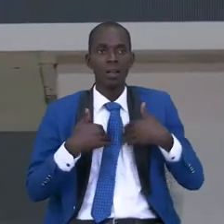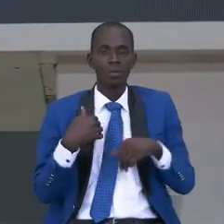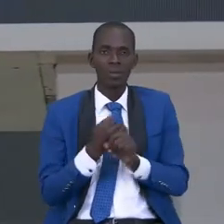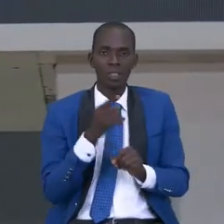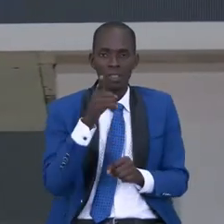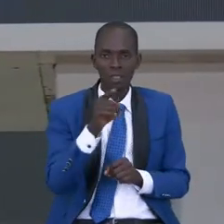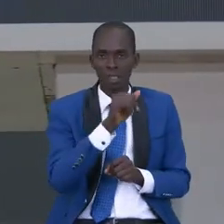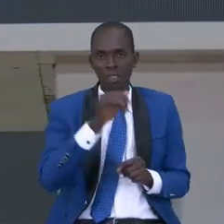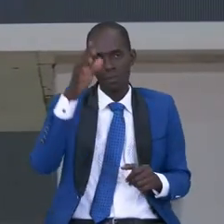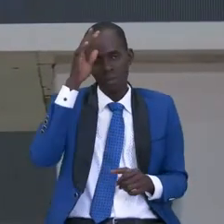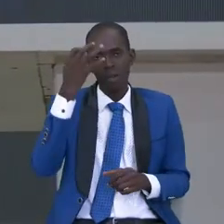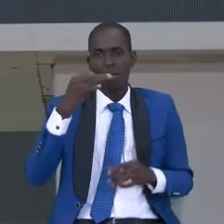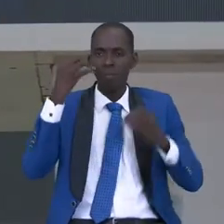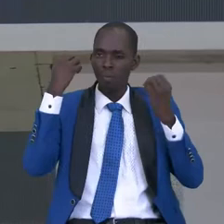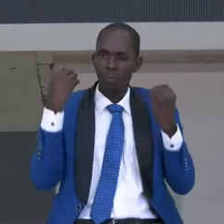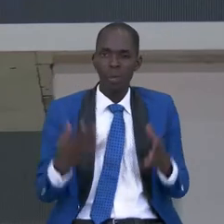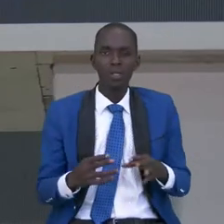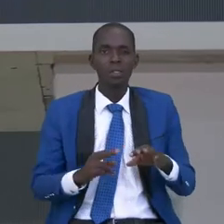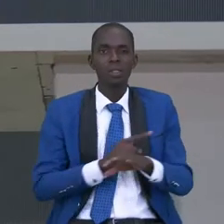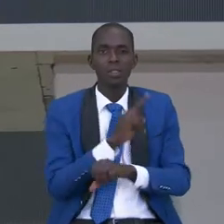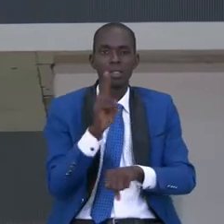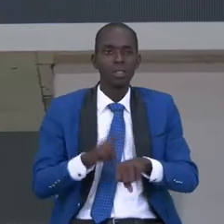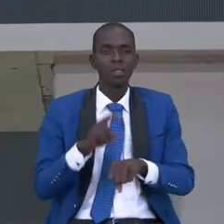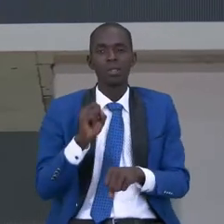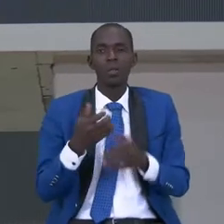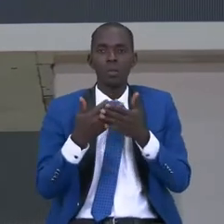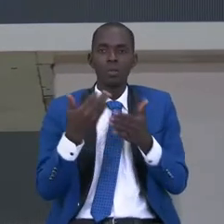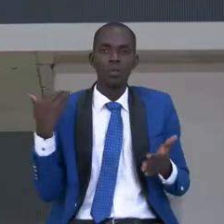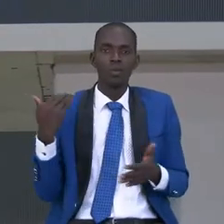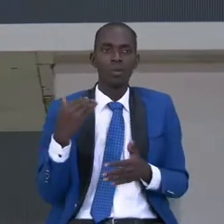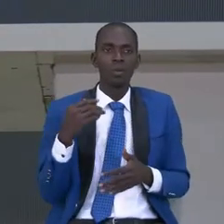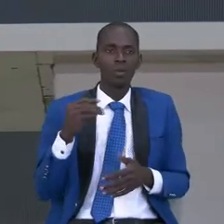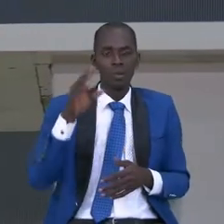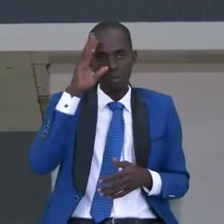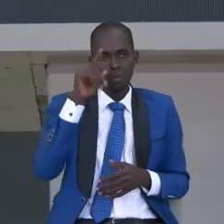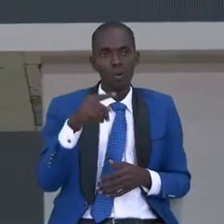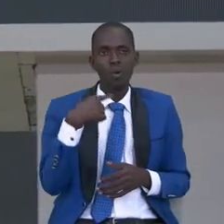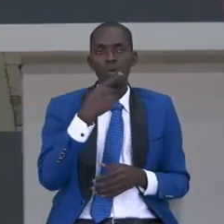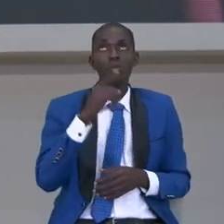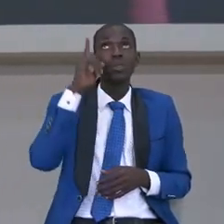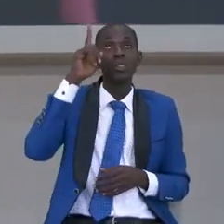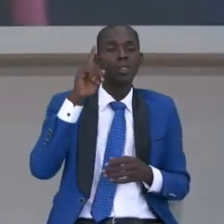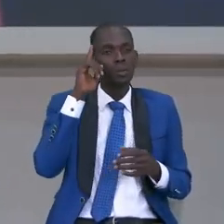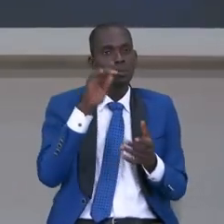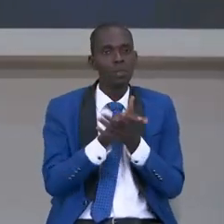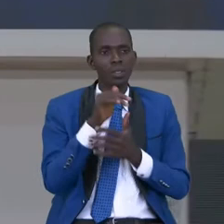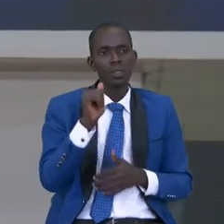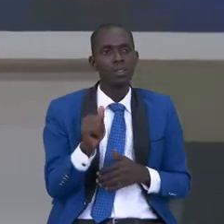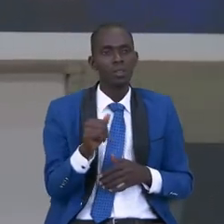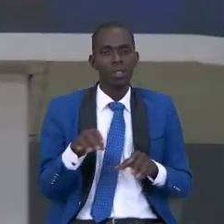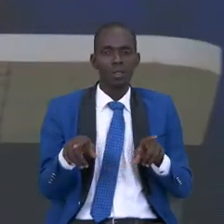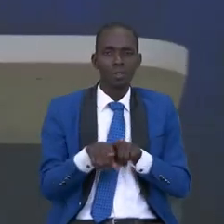father of many nations before him whom he believed, even God